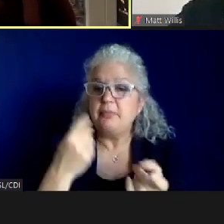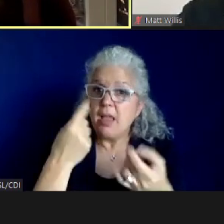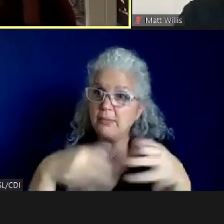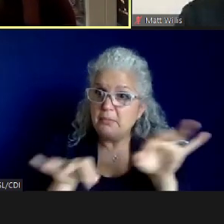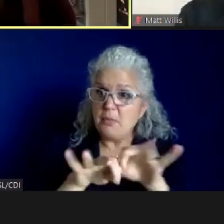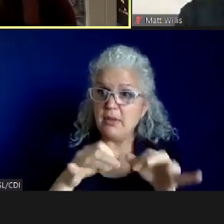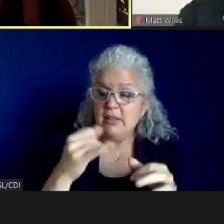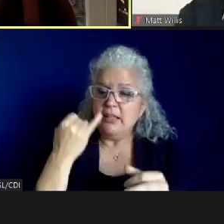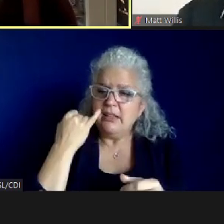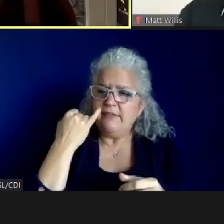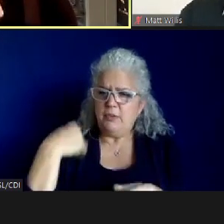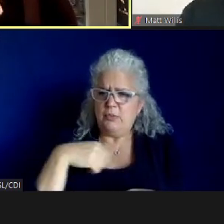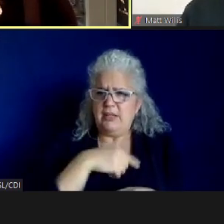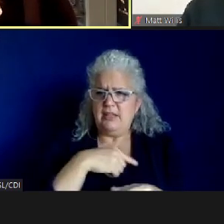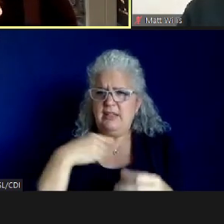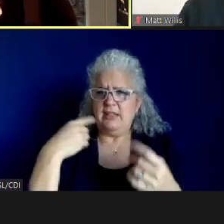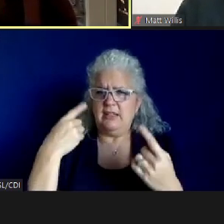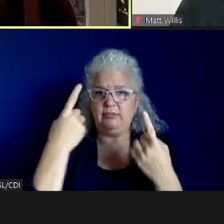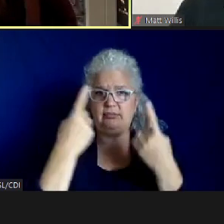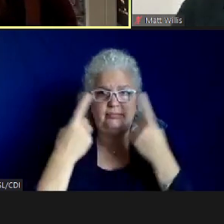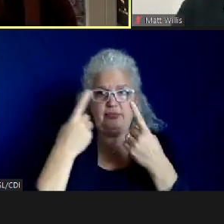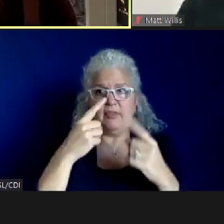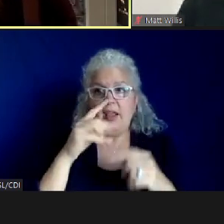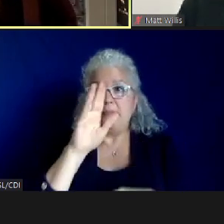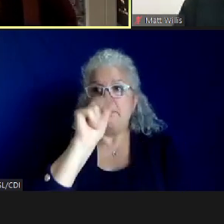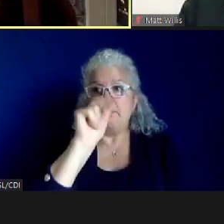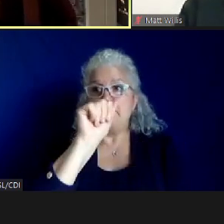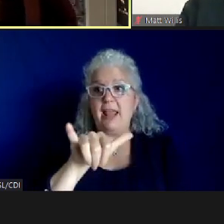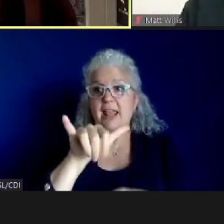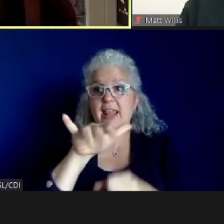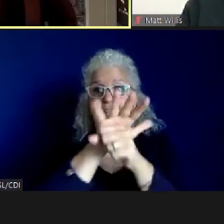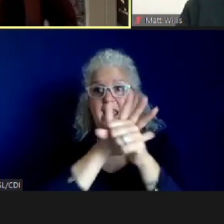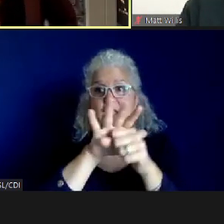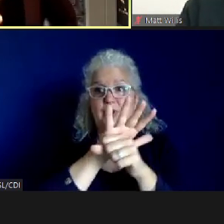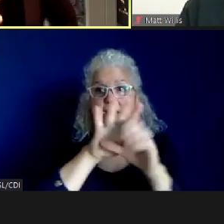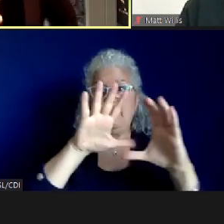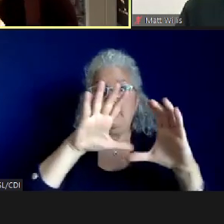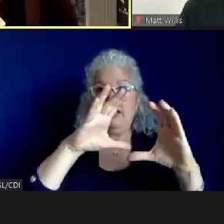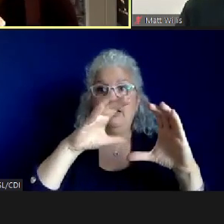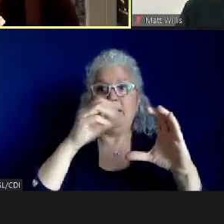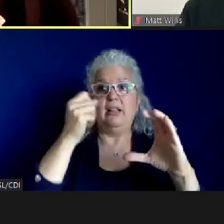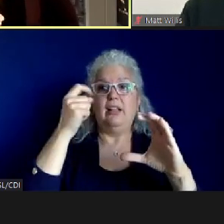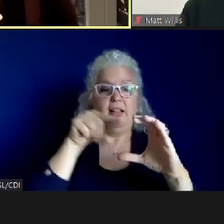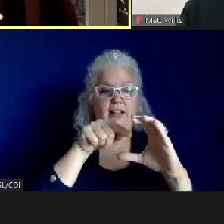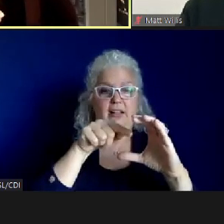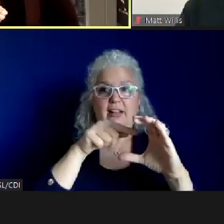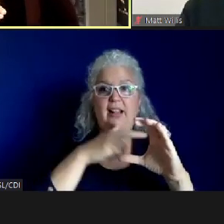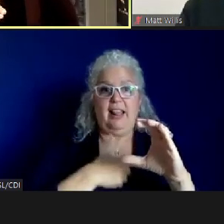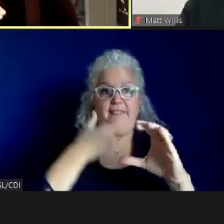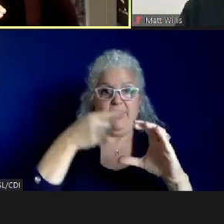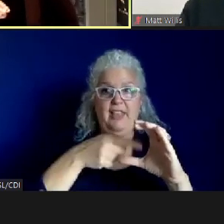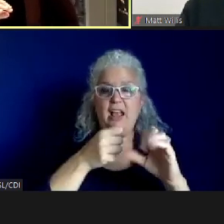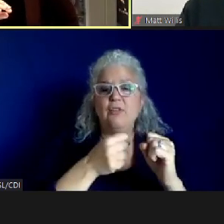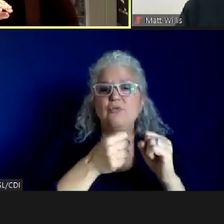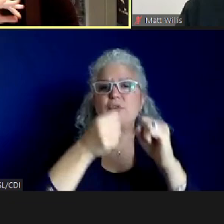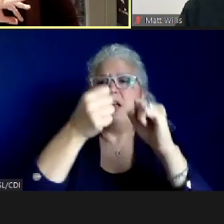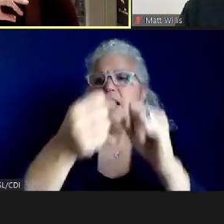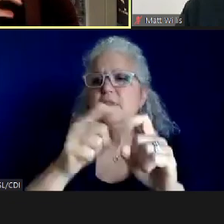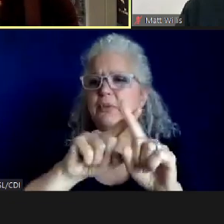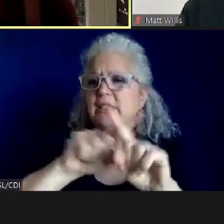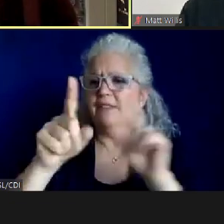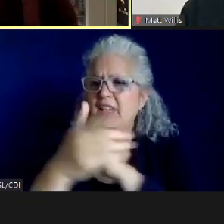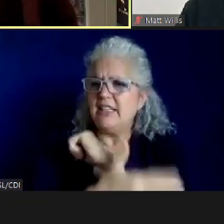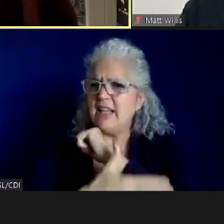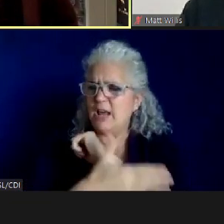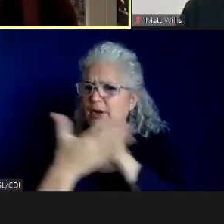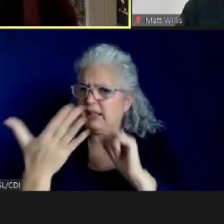where we often have residents of one county working in a different county. So the question is, are the phases and distribution tiers consistent